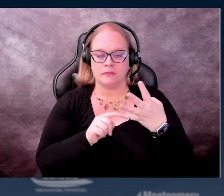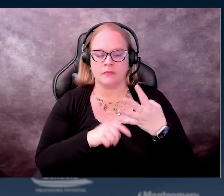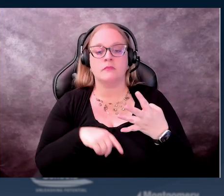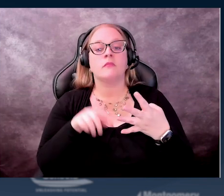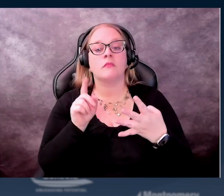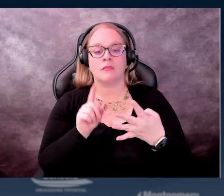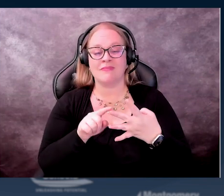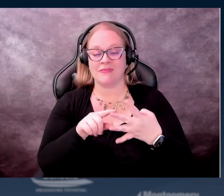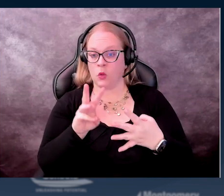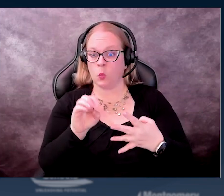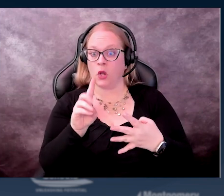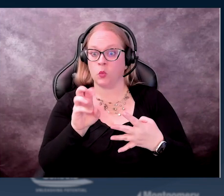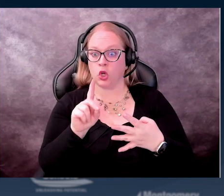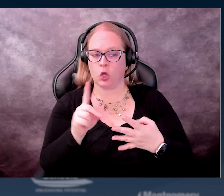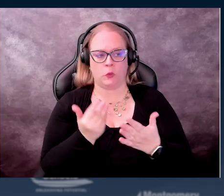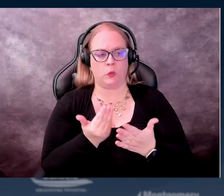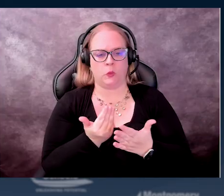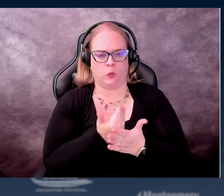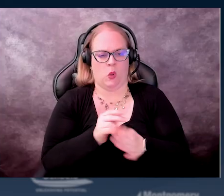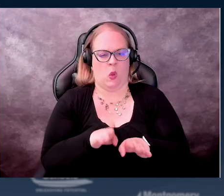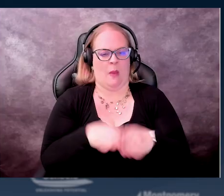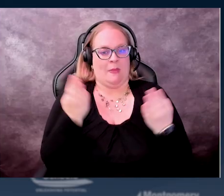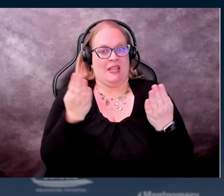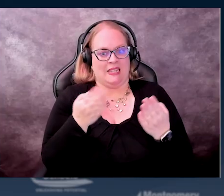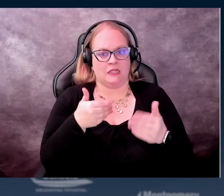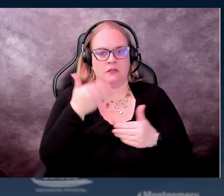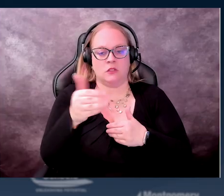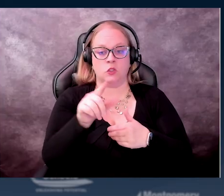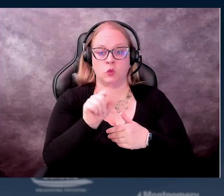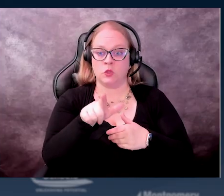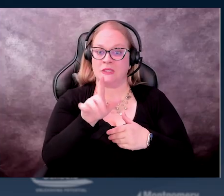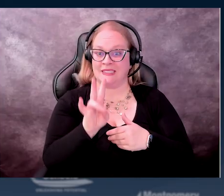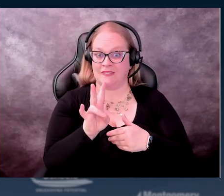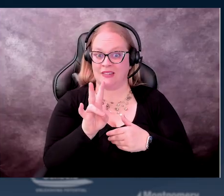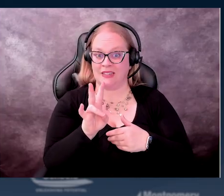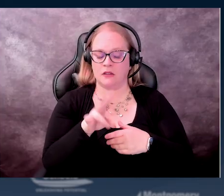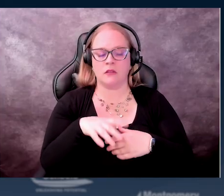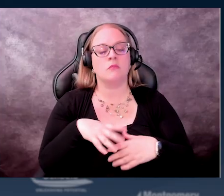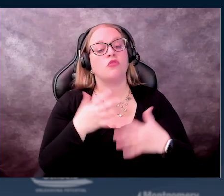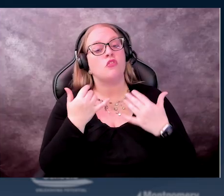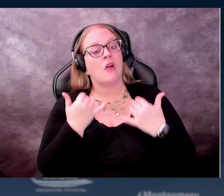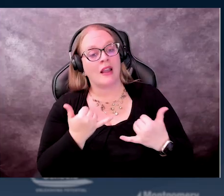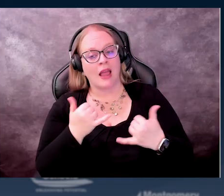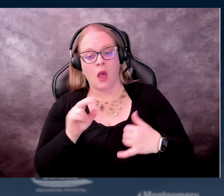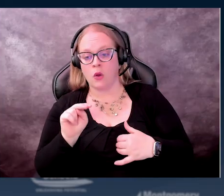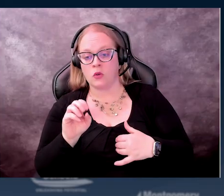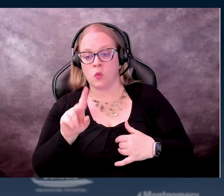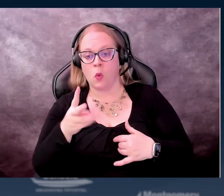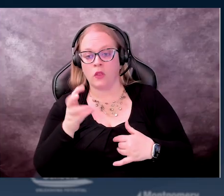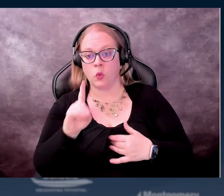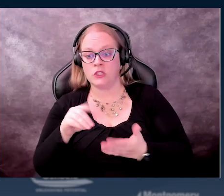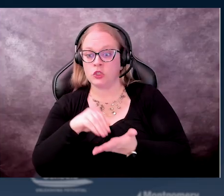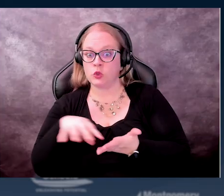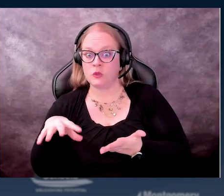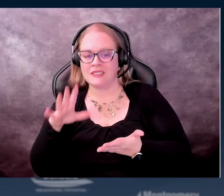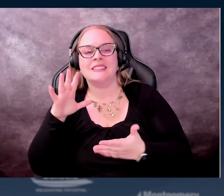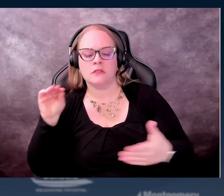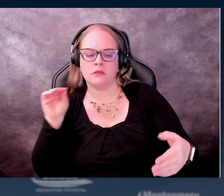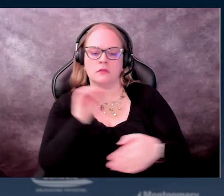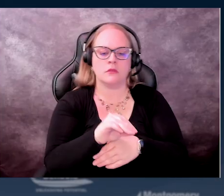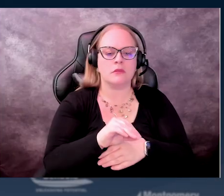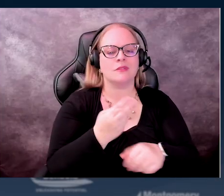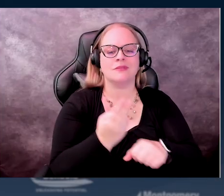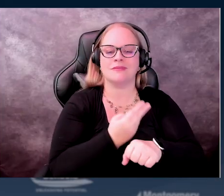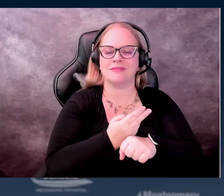in 2027, and at present time, Northwood High School is being housed there while their building is being rebuilt. It is